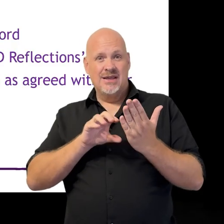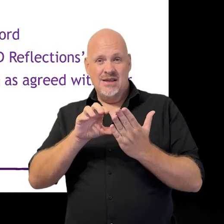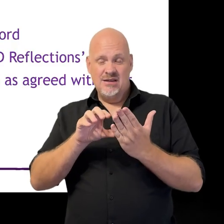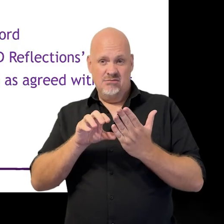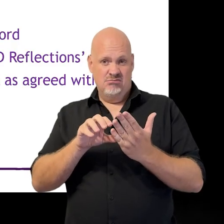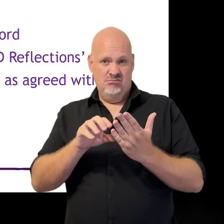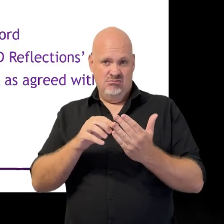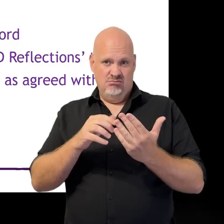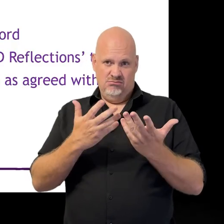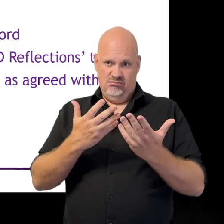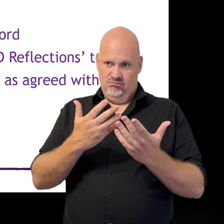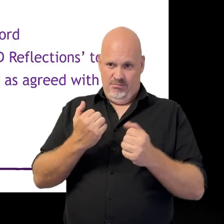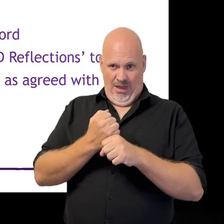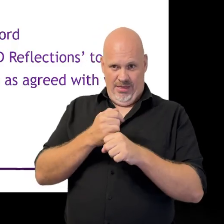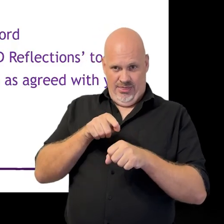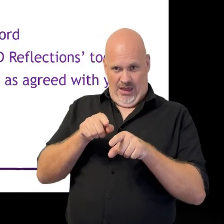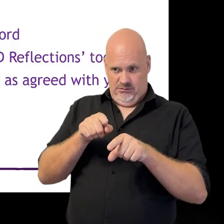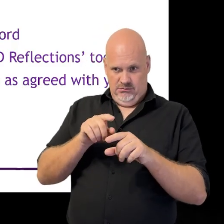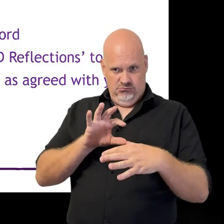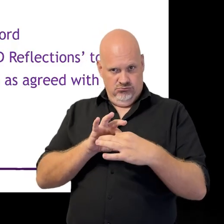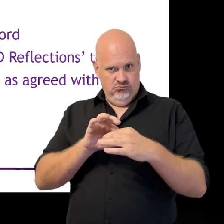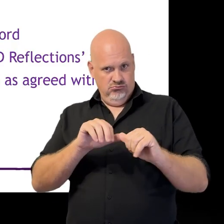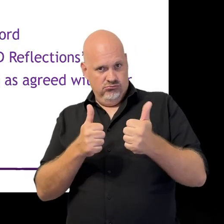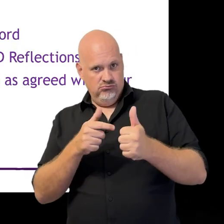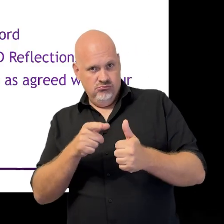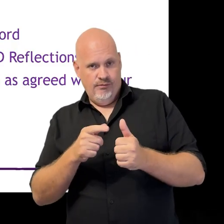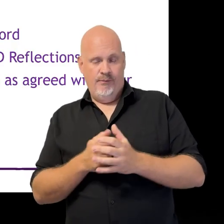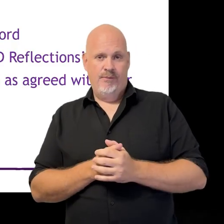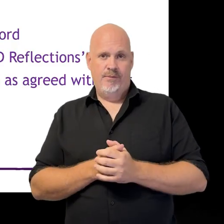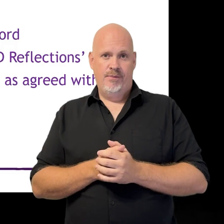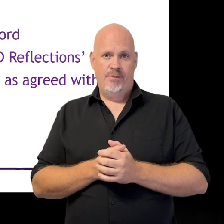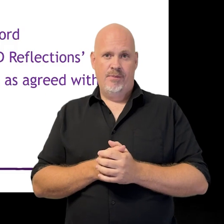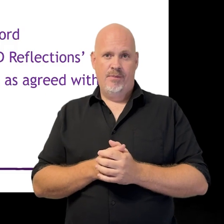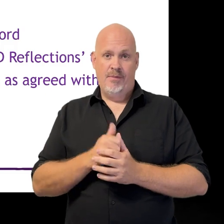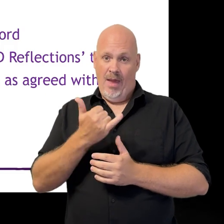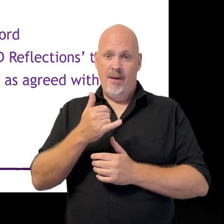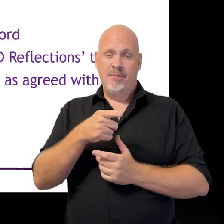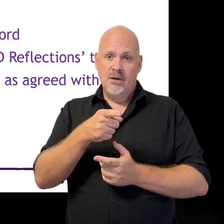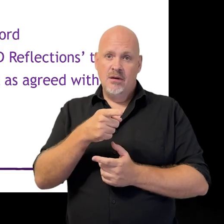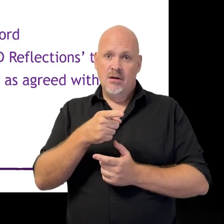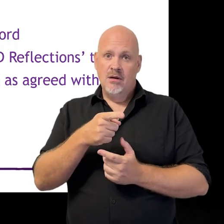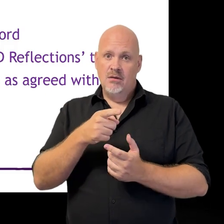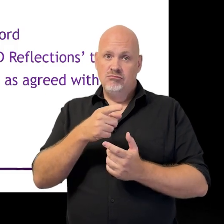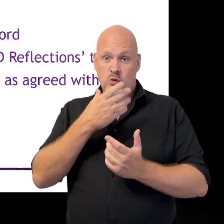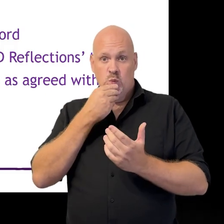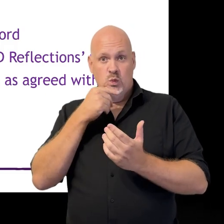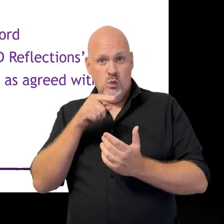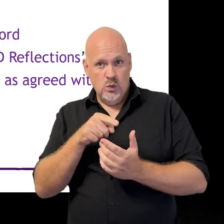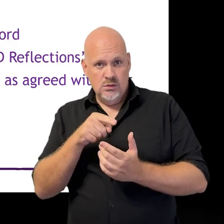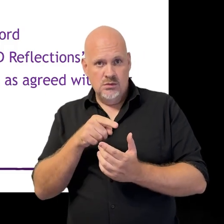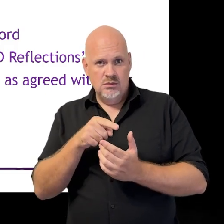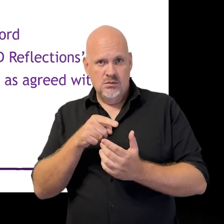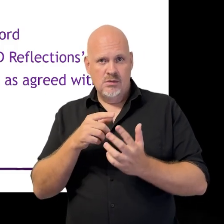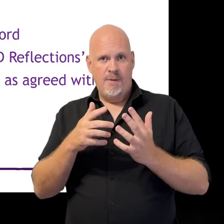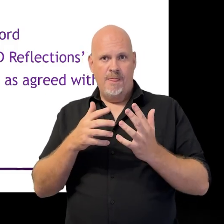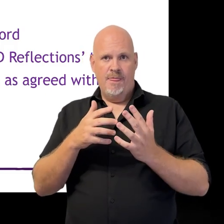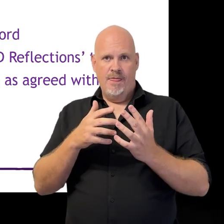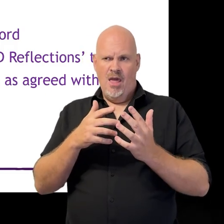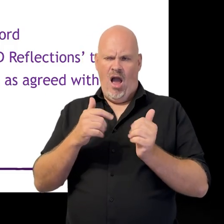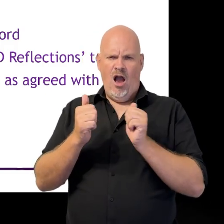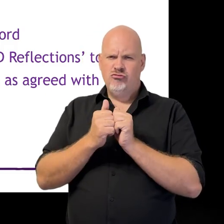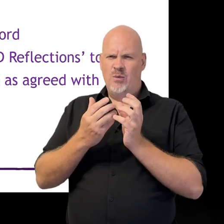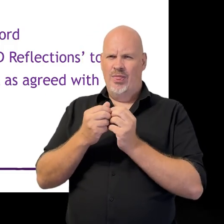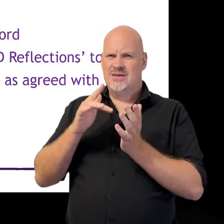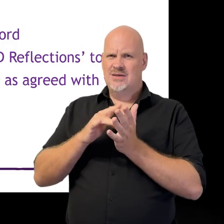tool from CIPD. By all means use that, that's absolutely fine. You can cut and paste pages,